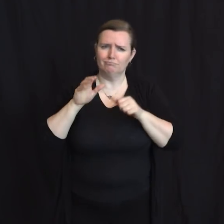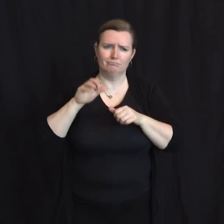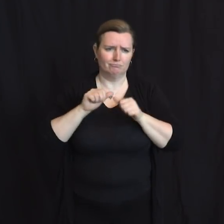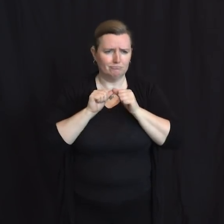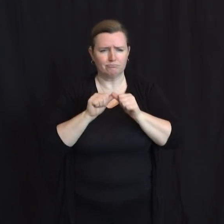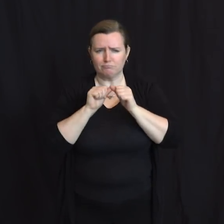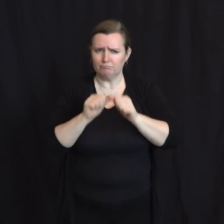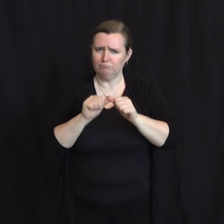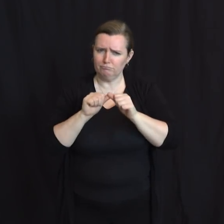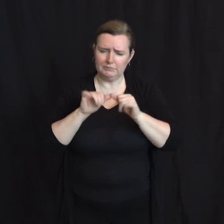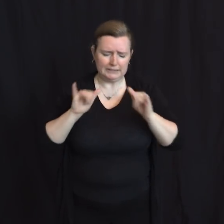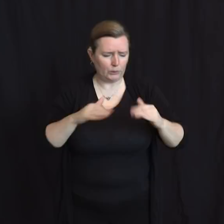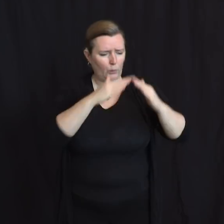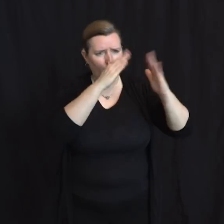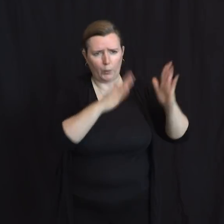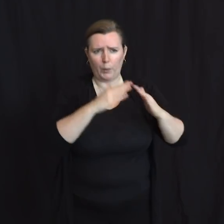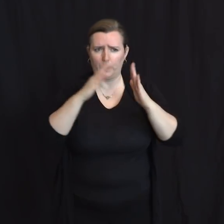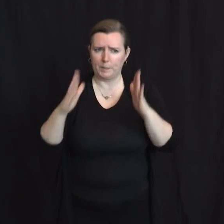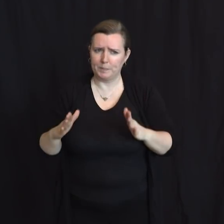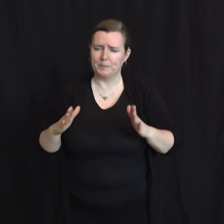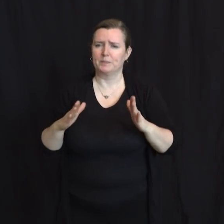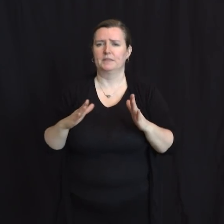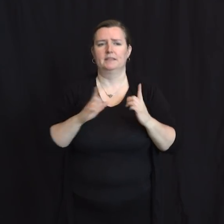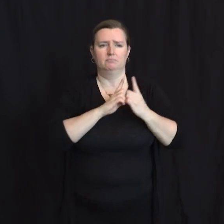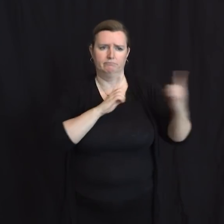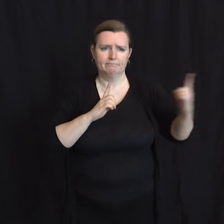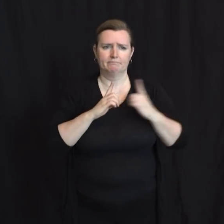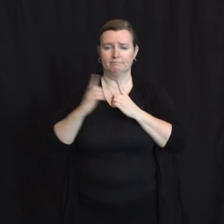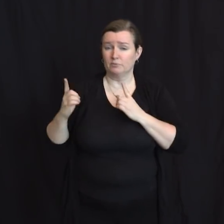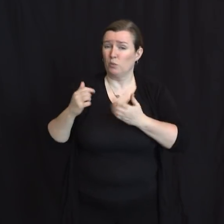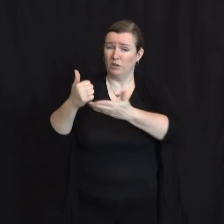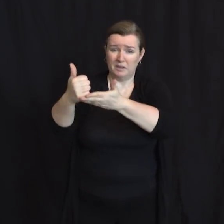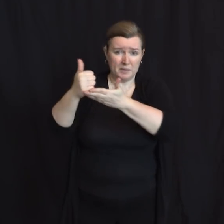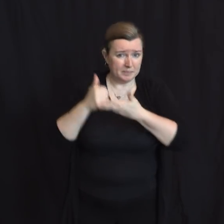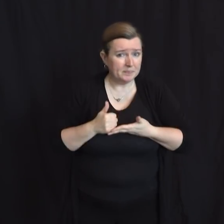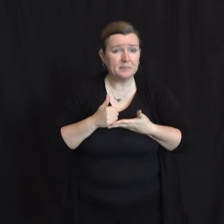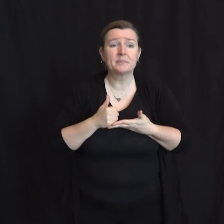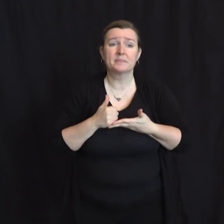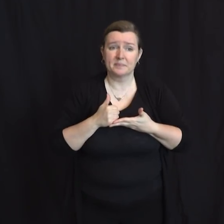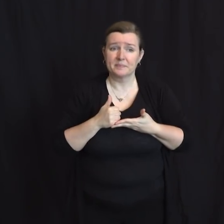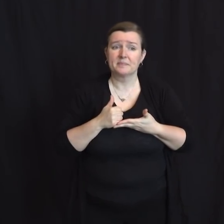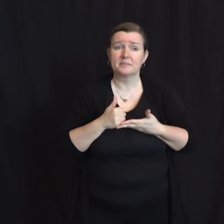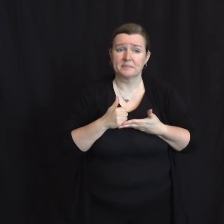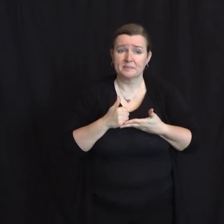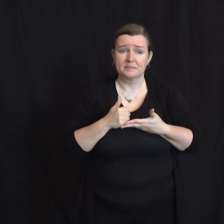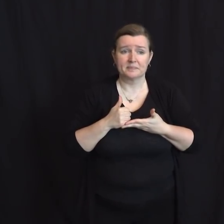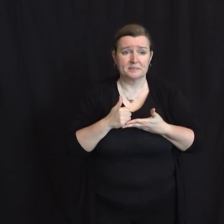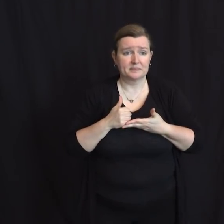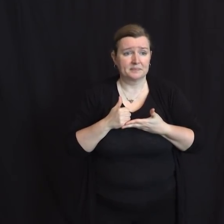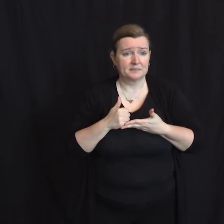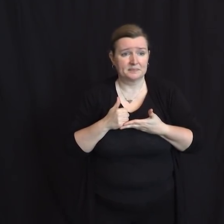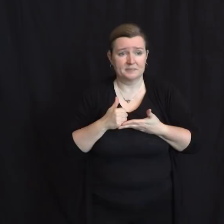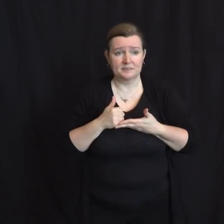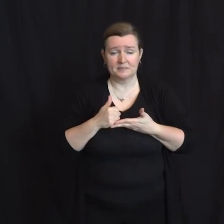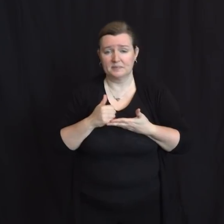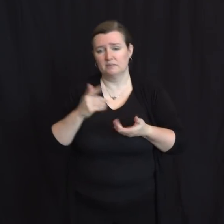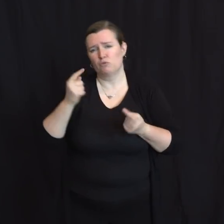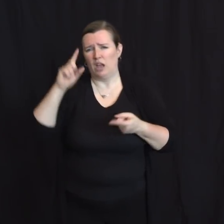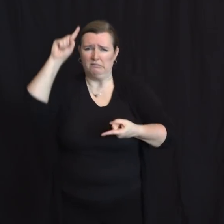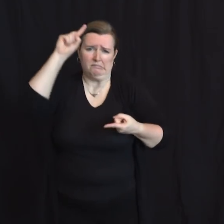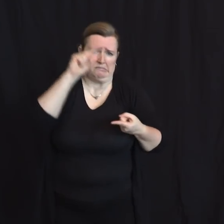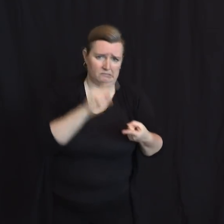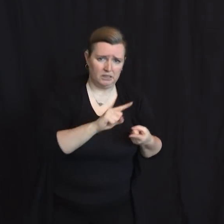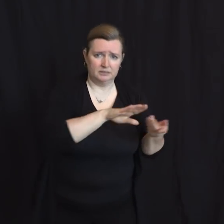the one big weapon we have that gets us through this with fewer casualties, and we've already lost too many precious